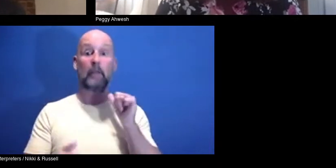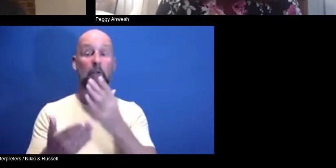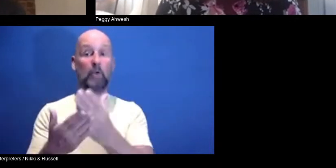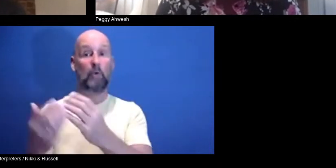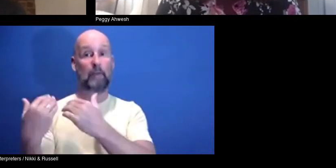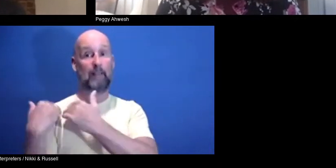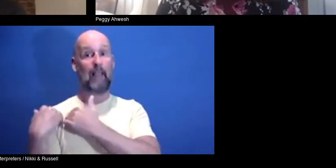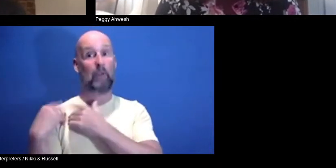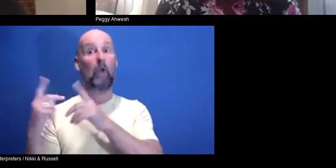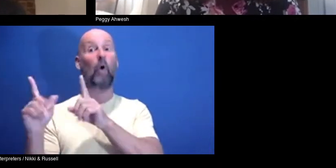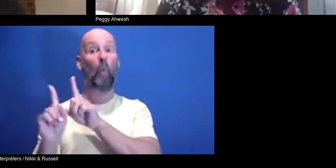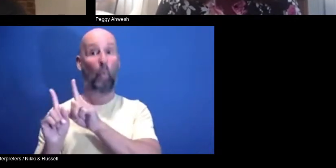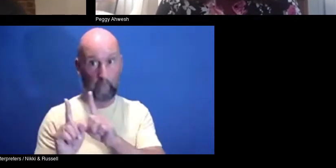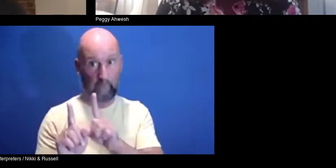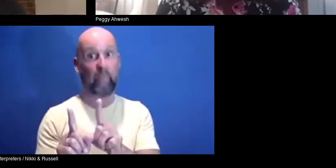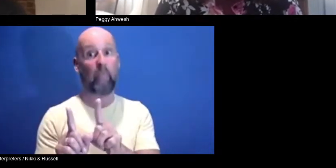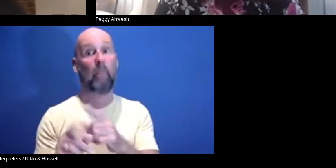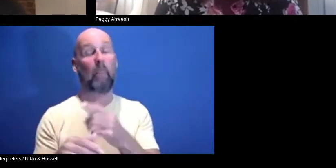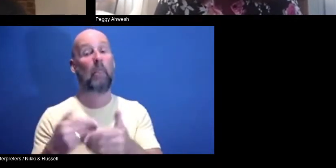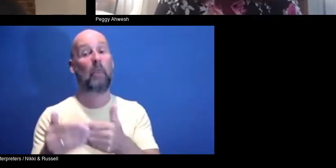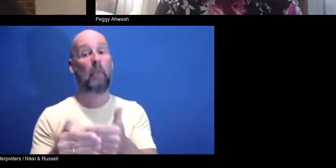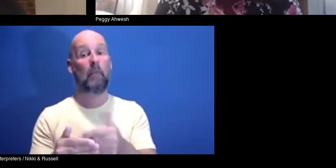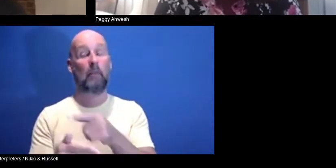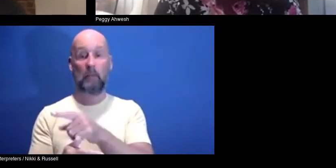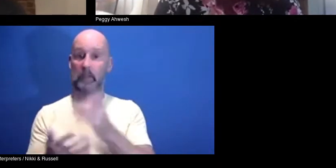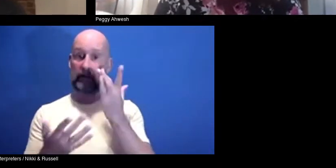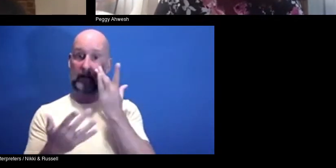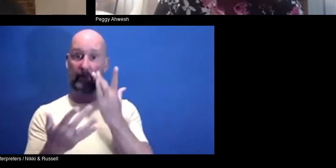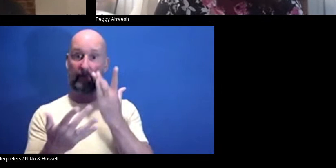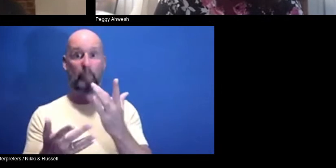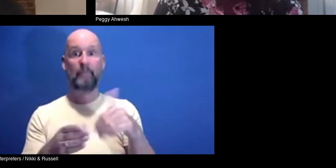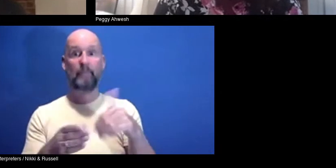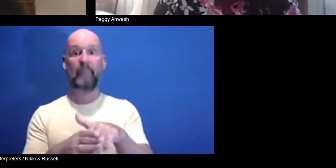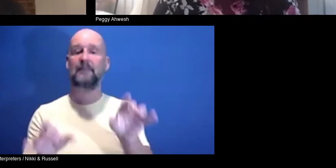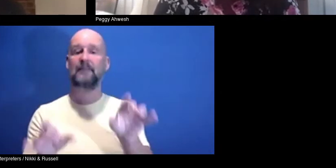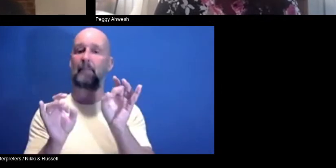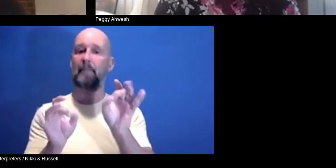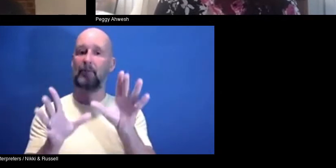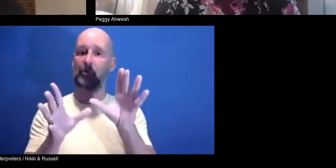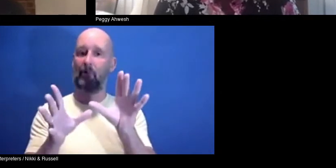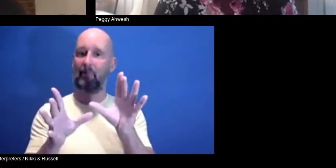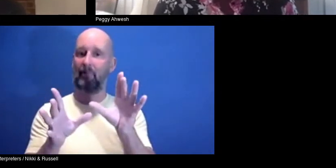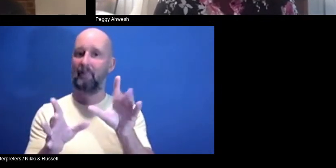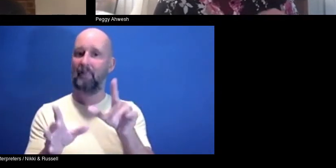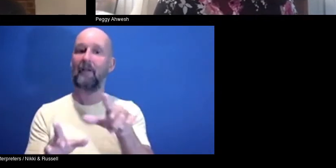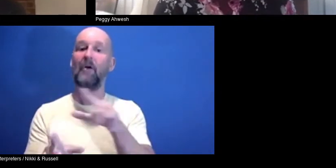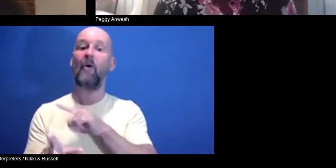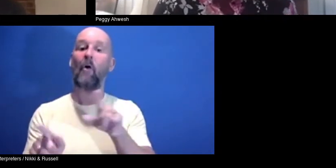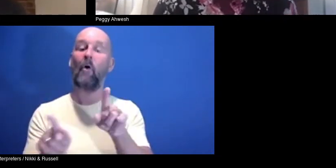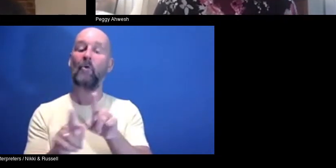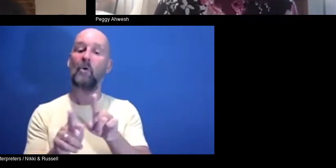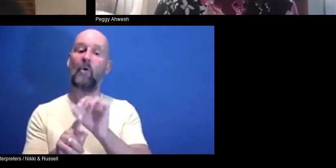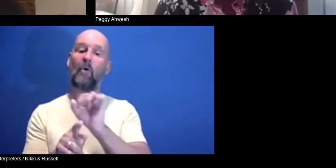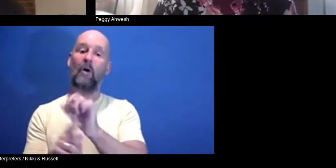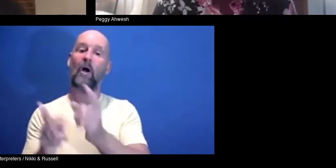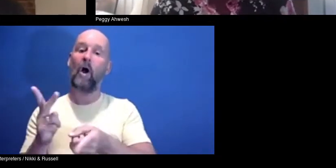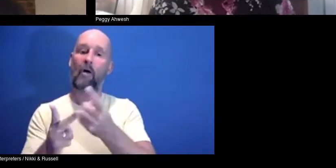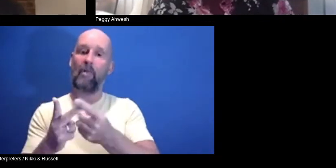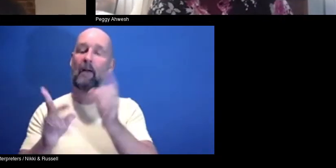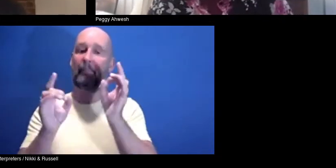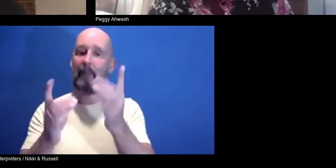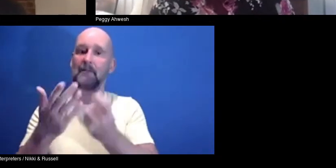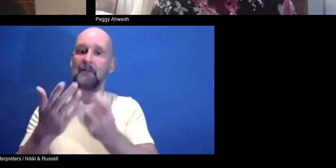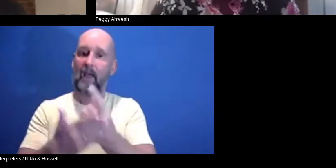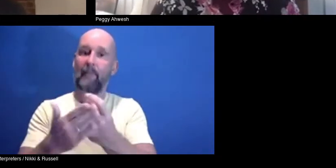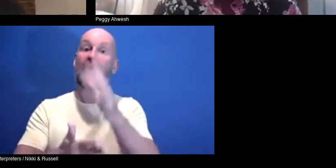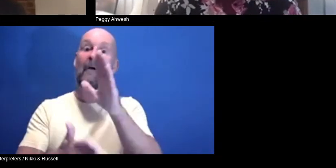you. And they perform, and that is a magical act in itself, but also that there's performance of other magical acts from